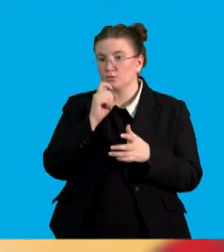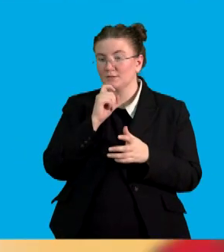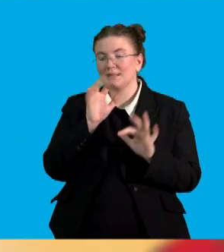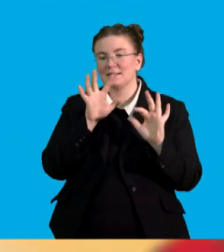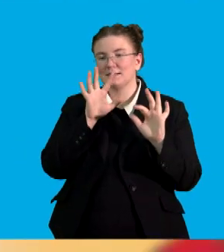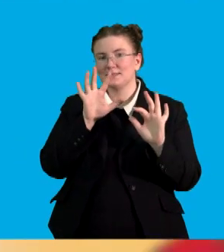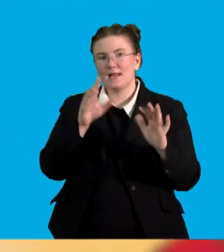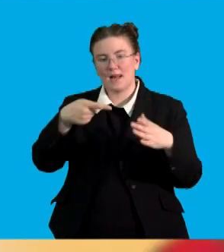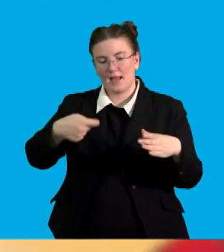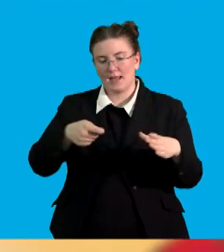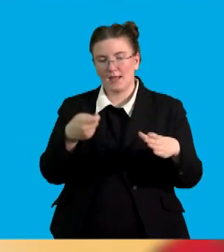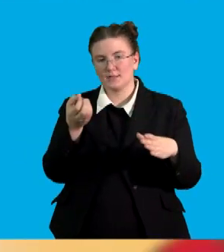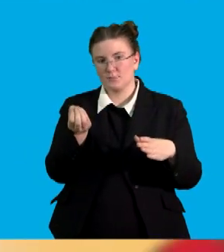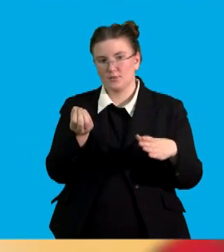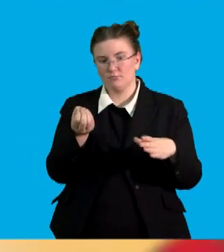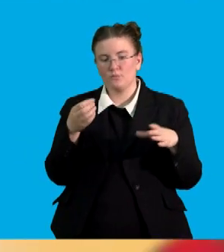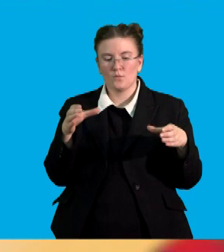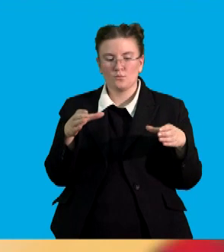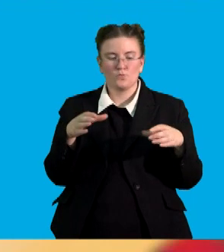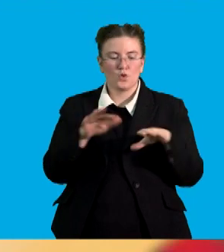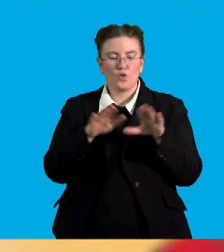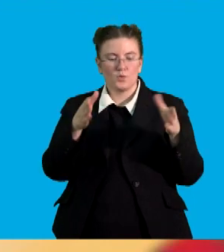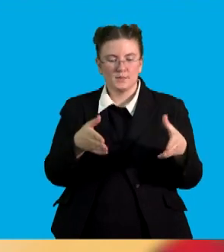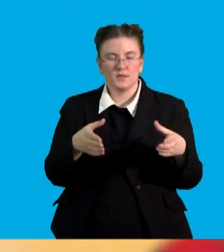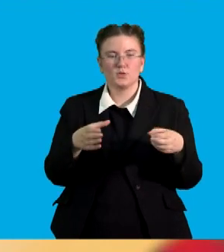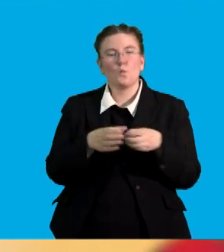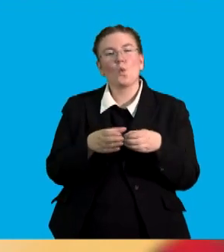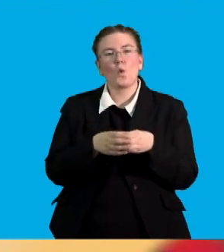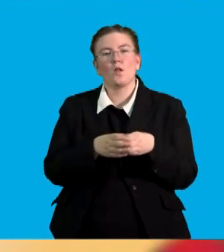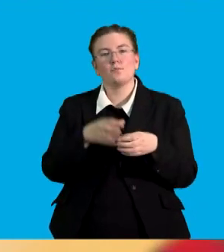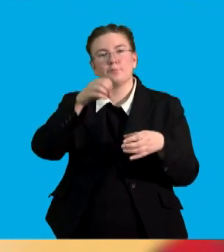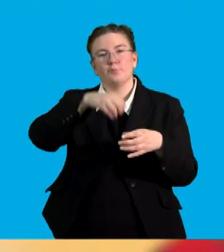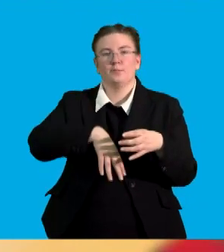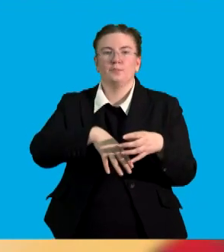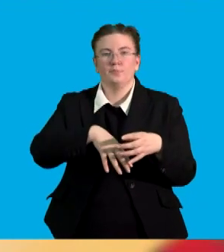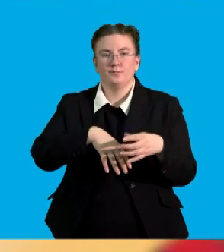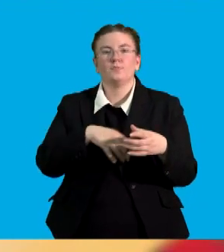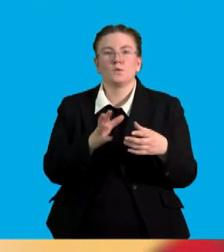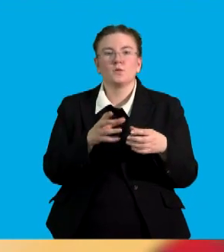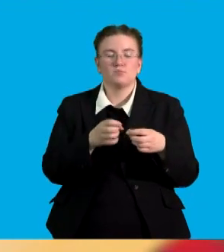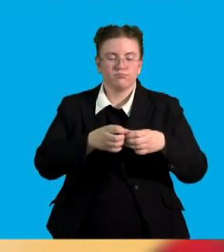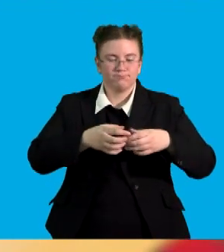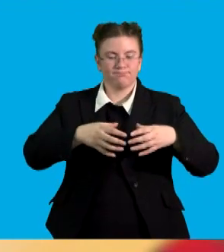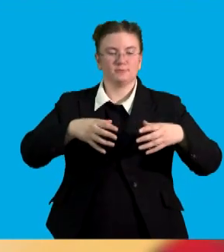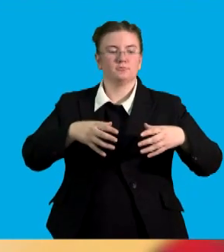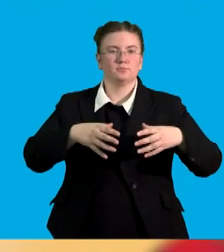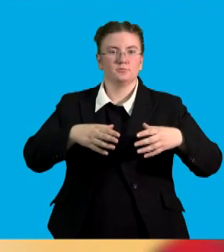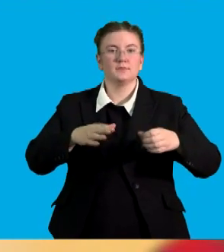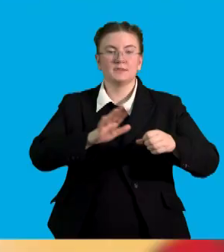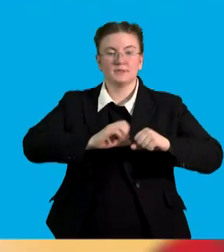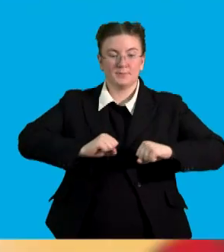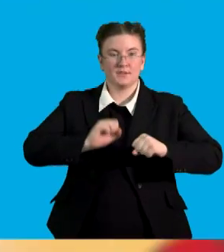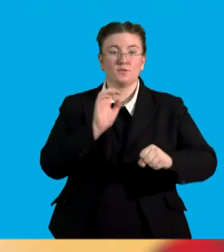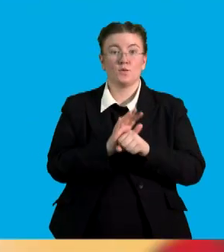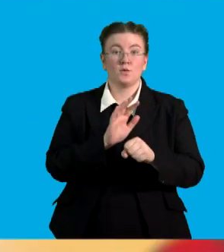to take 10 gas particles and put them inside a small container, they're going to expand and fill that space that they are